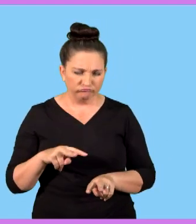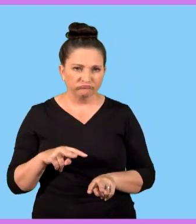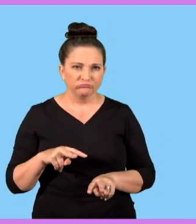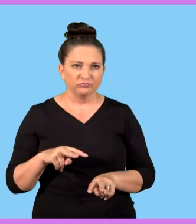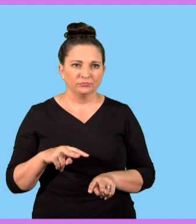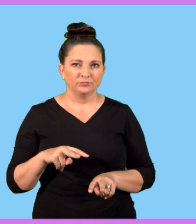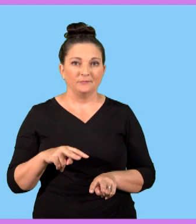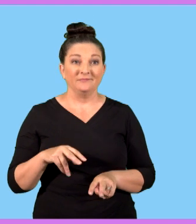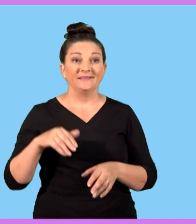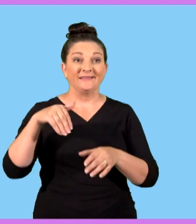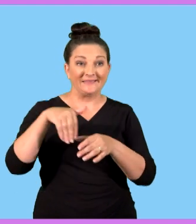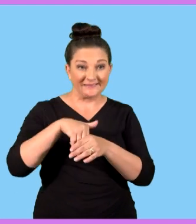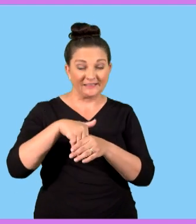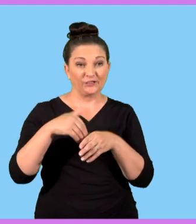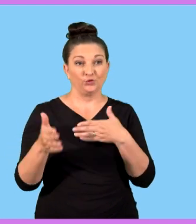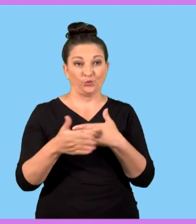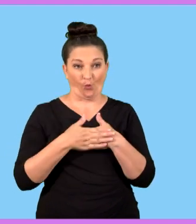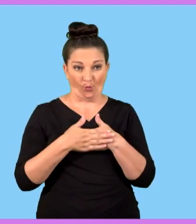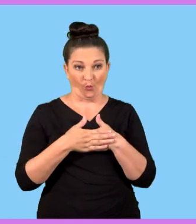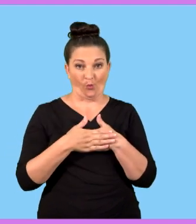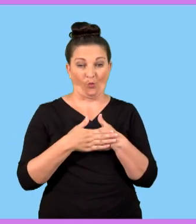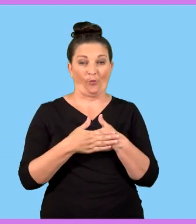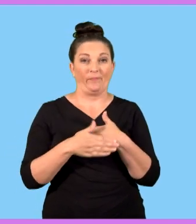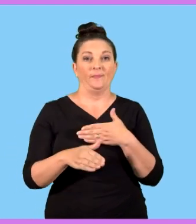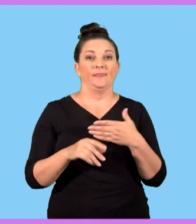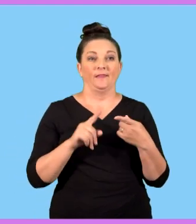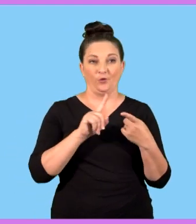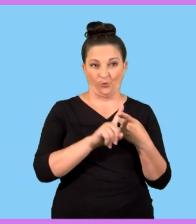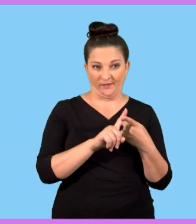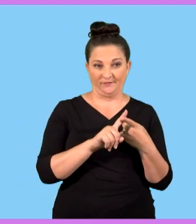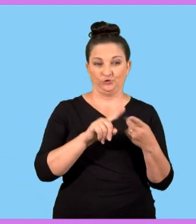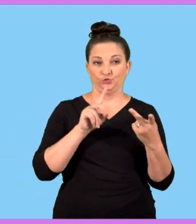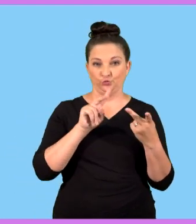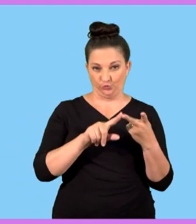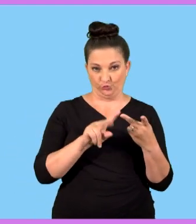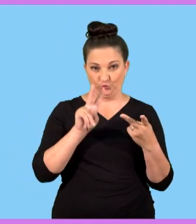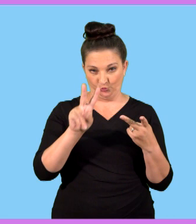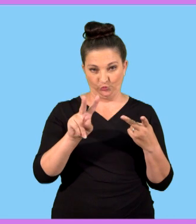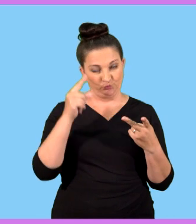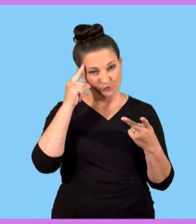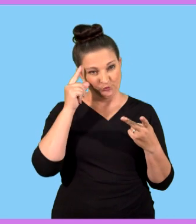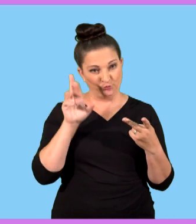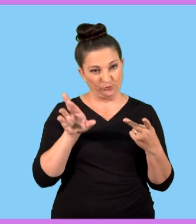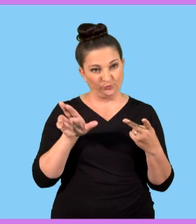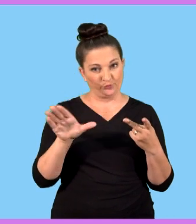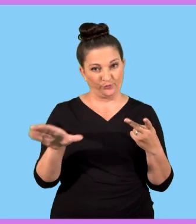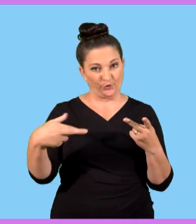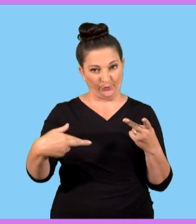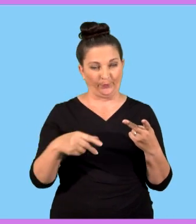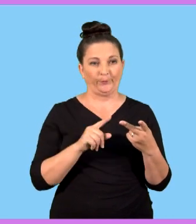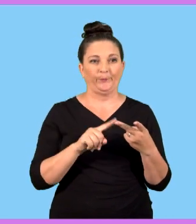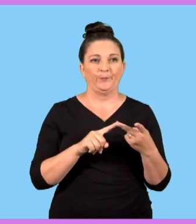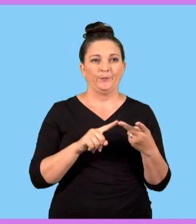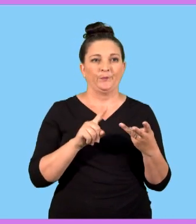this, we agree this is an interior door, right? One going here to the bedroom is the second interior